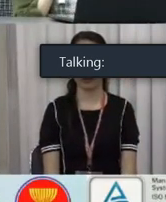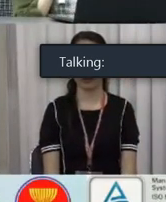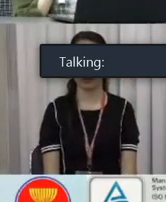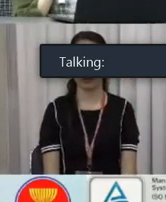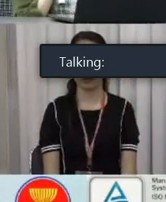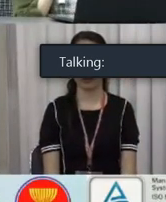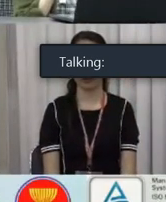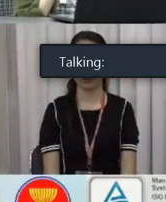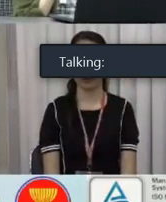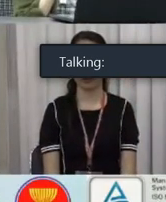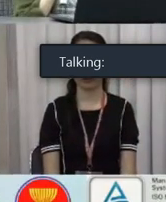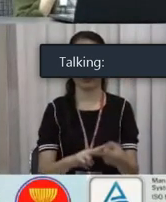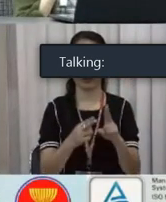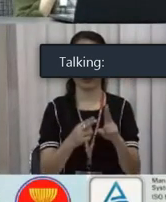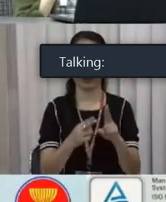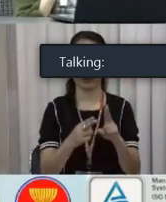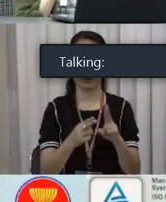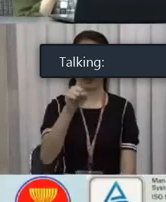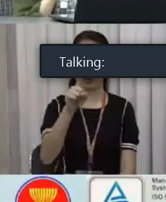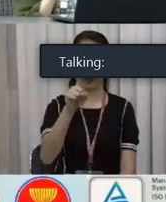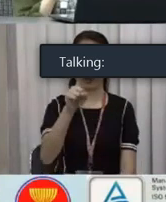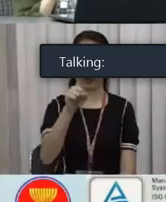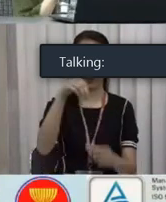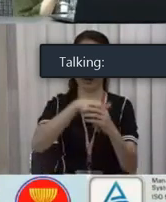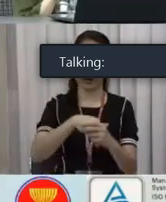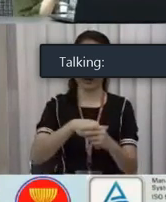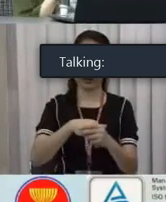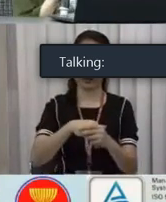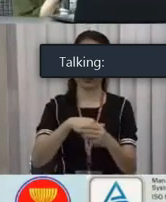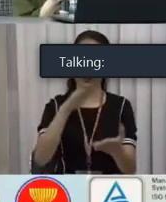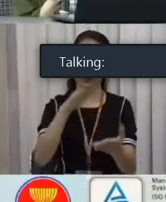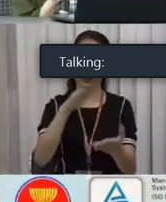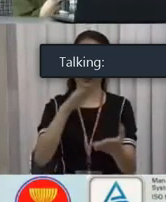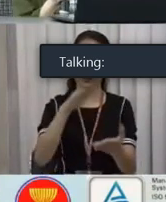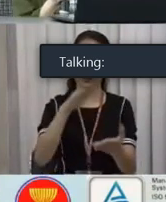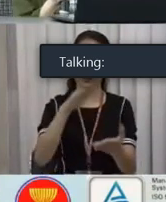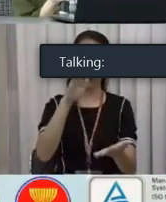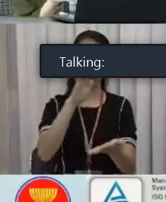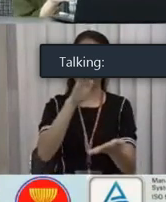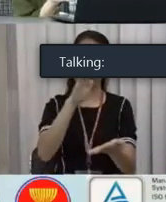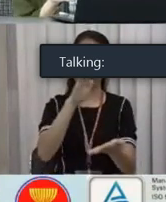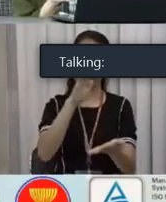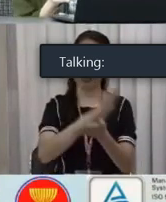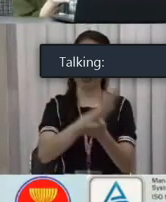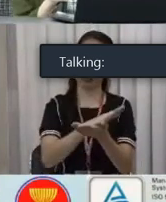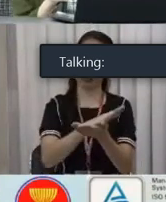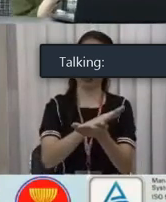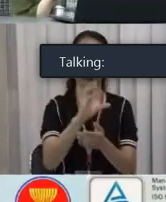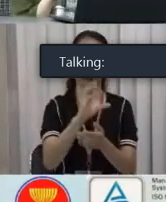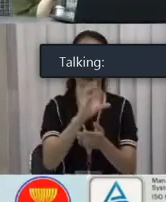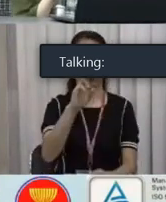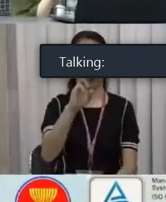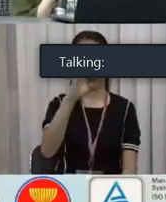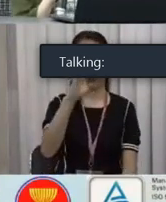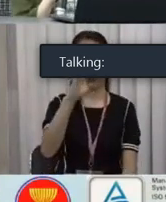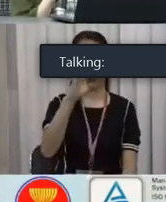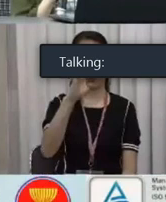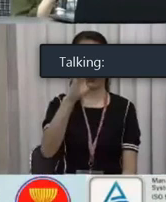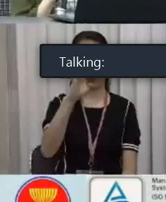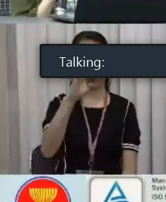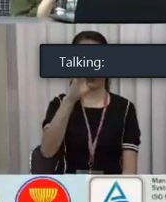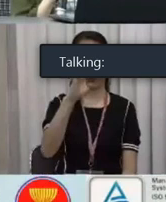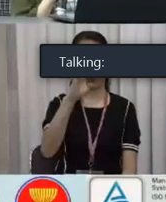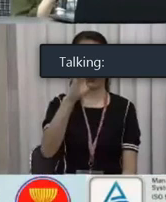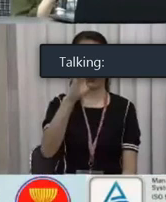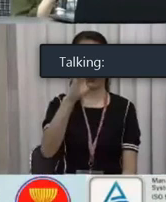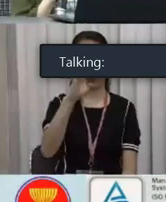regular program. So number one, in-campus recruitment. So unsa man yung in-campus recruitment or local, or also